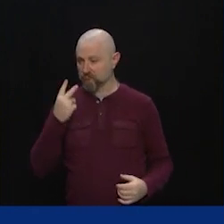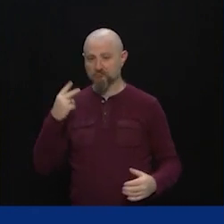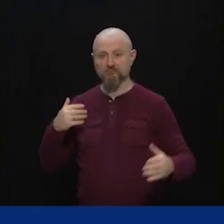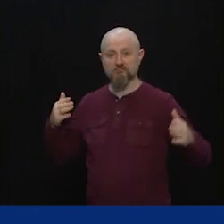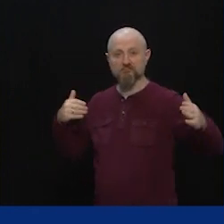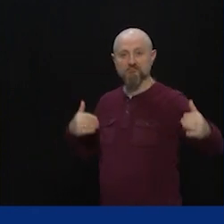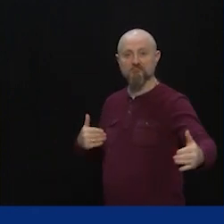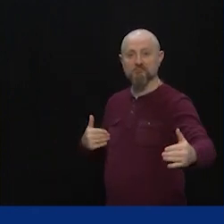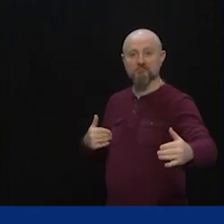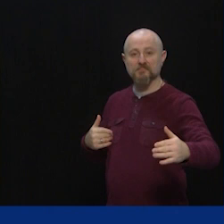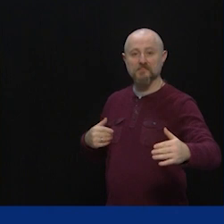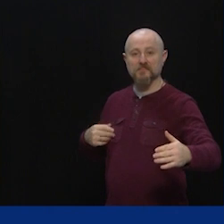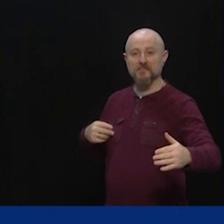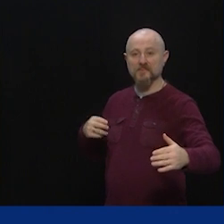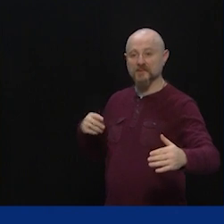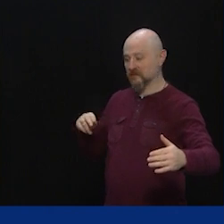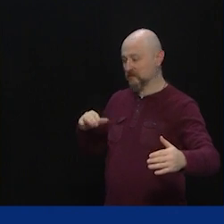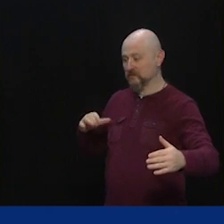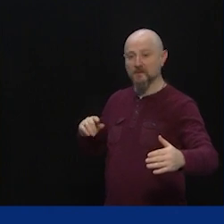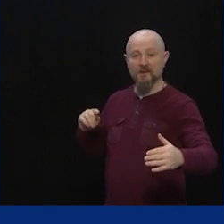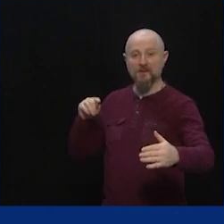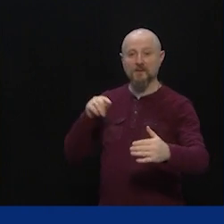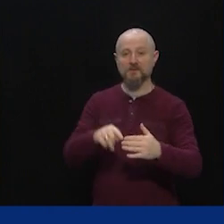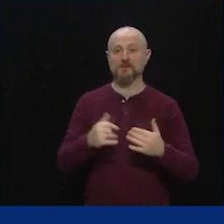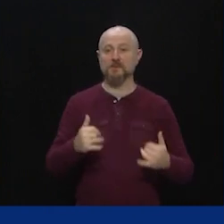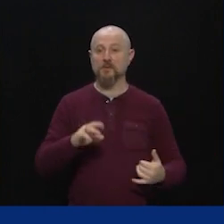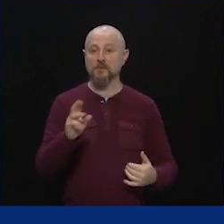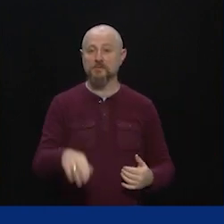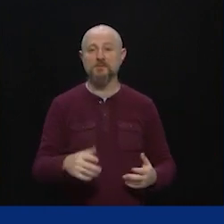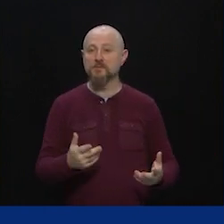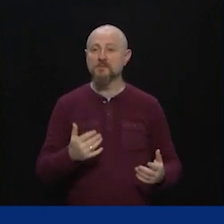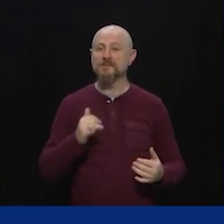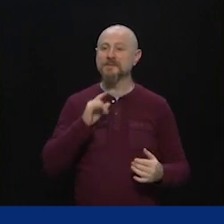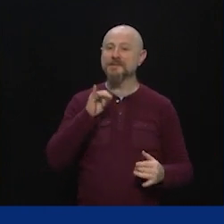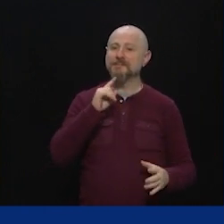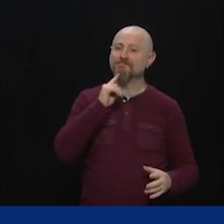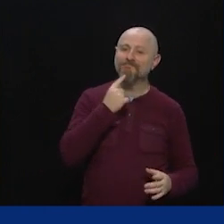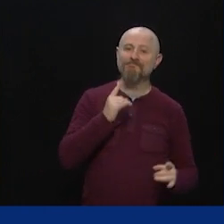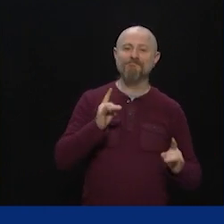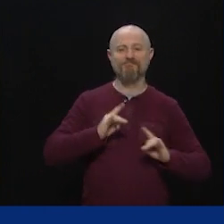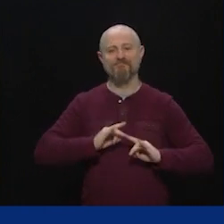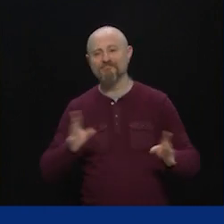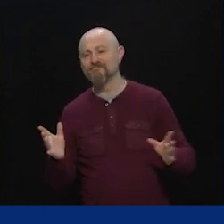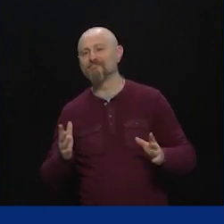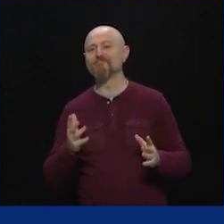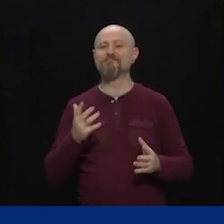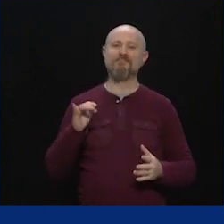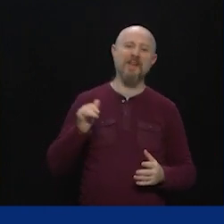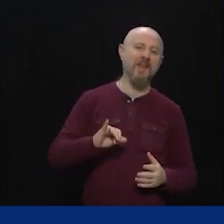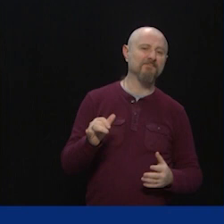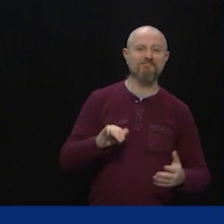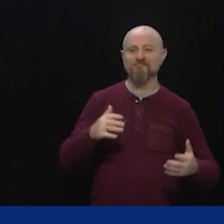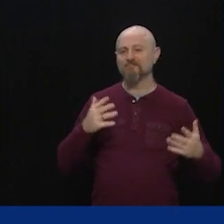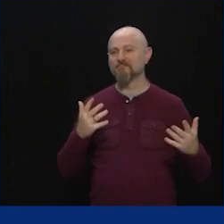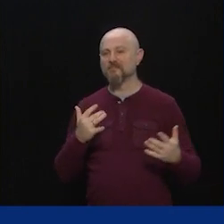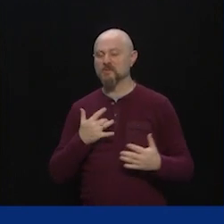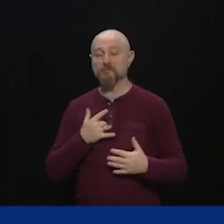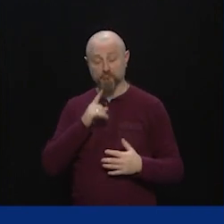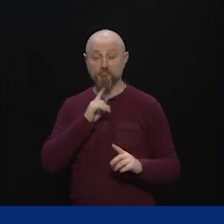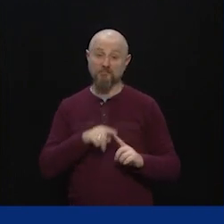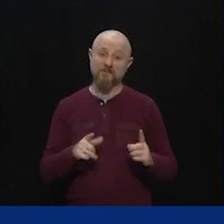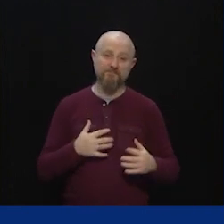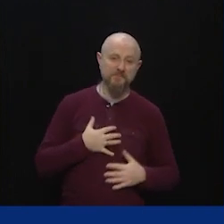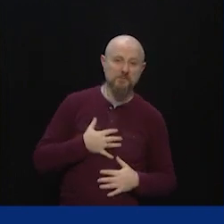are not presenting themselves as severely as they could have or we had feared. So that is the silver lining, if you